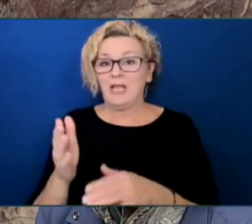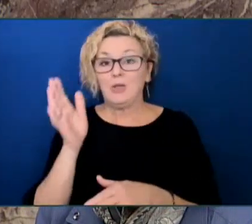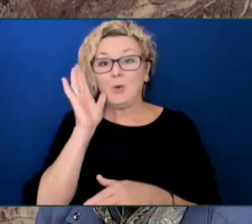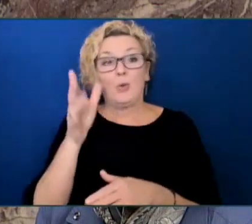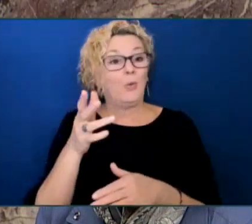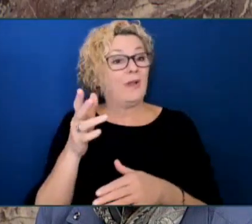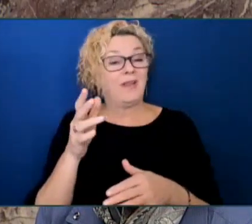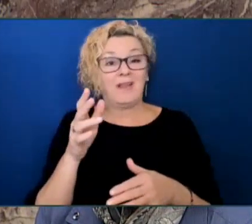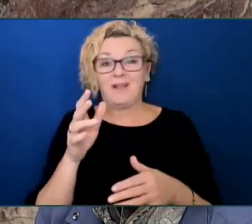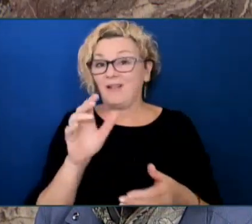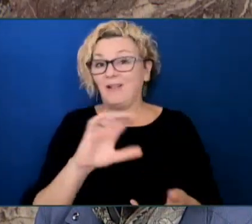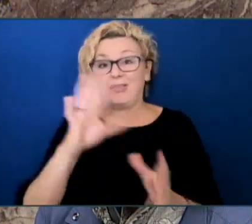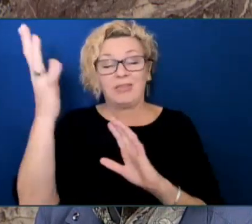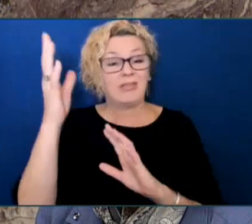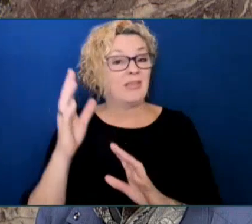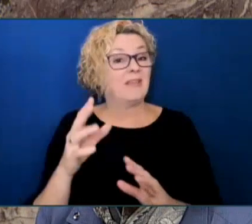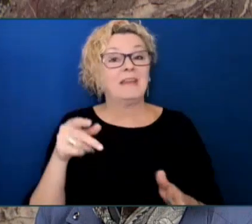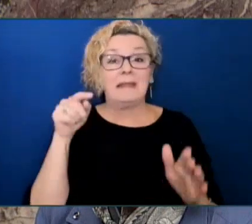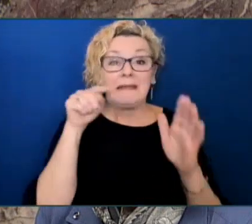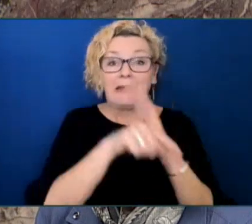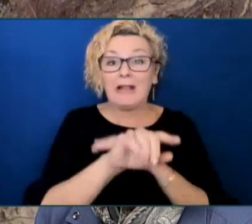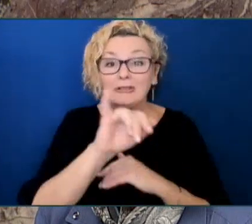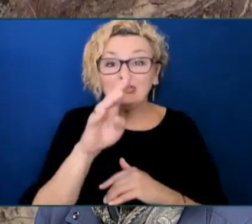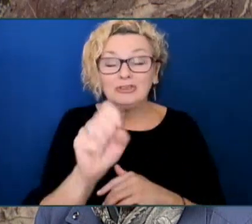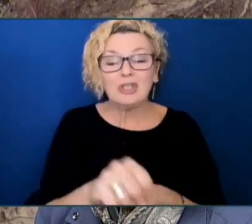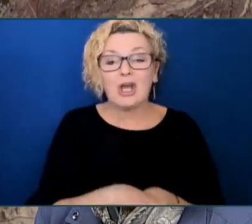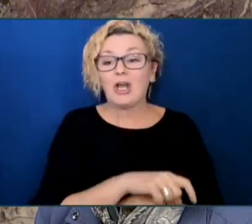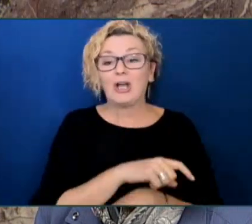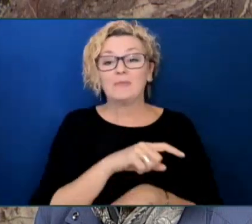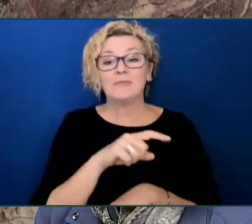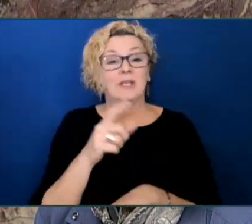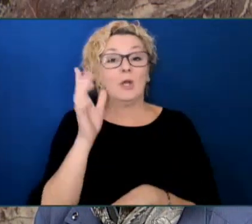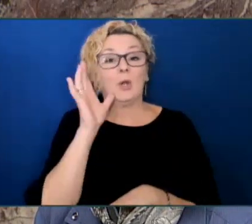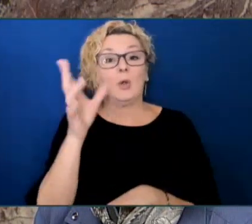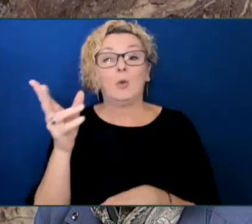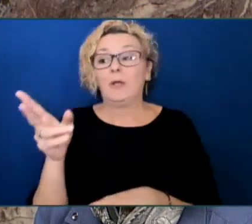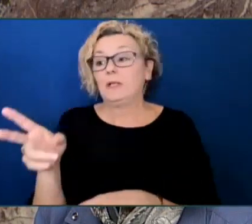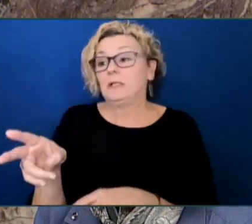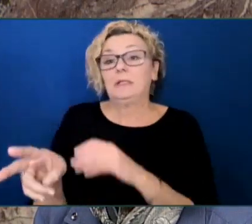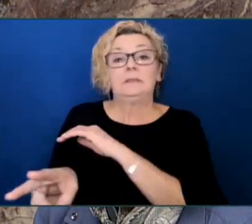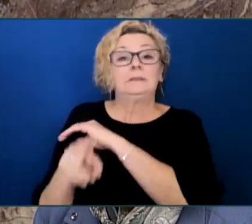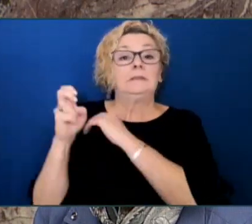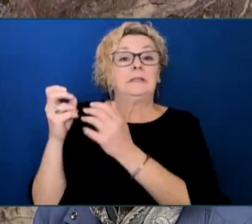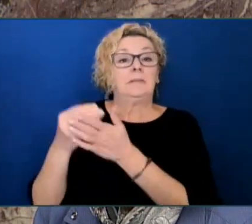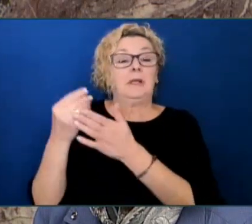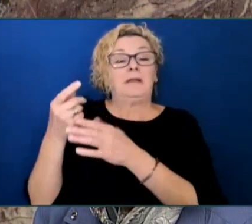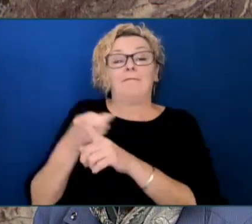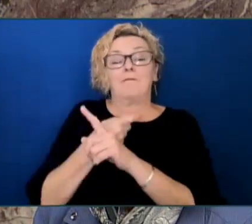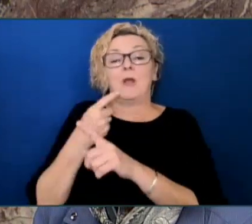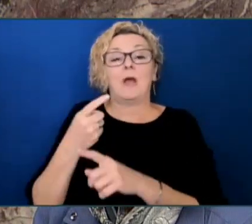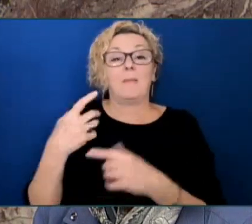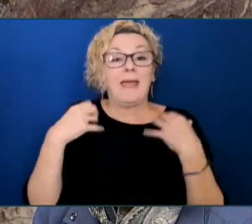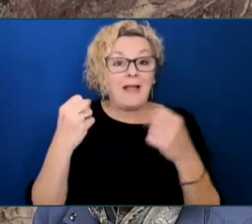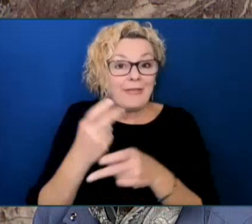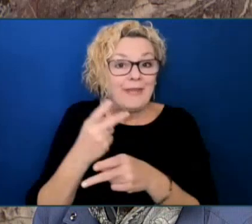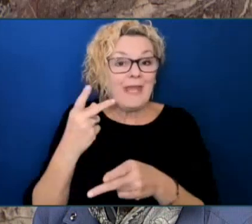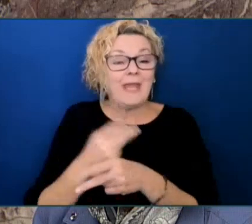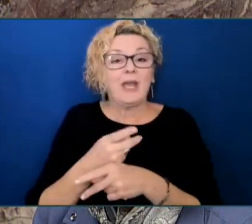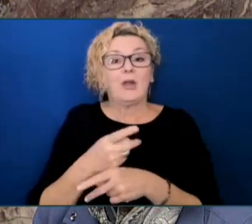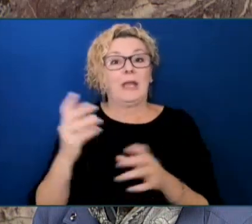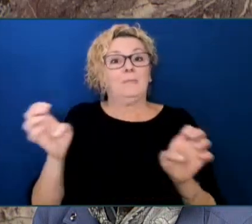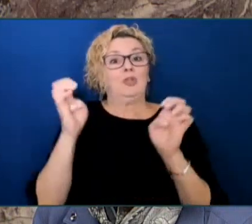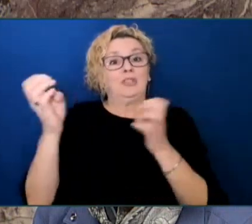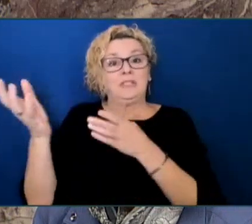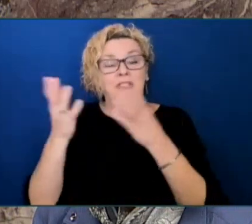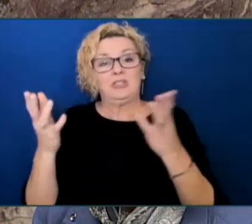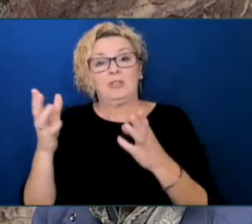rip billions of dollars of funding out of healthcare and essential services funding every single year.